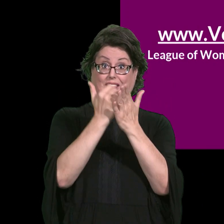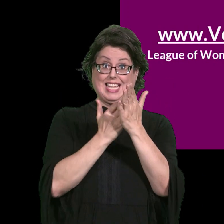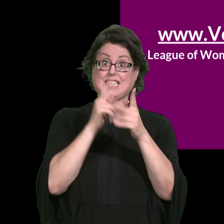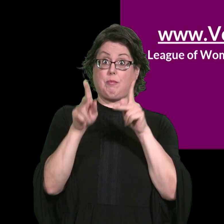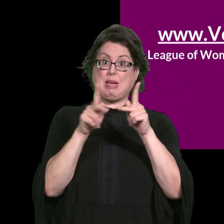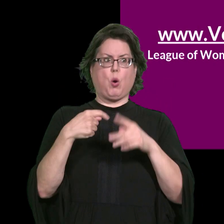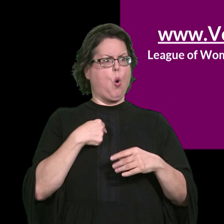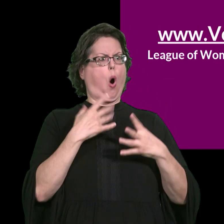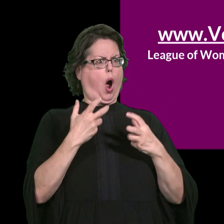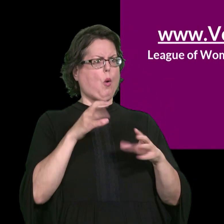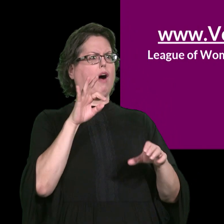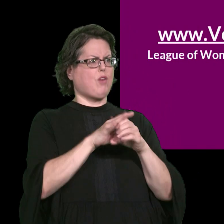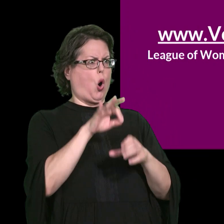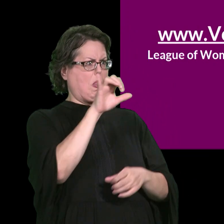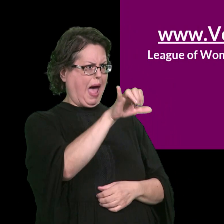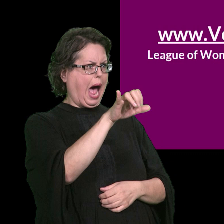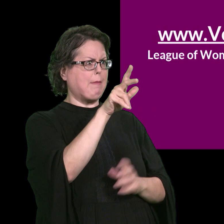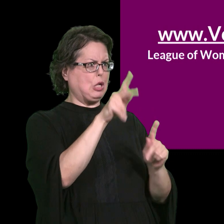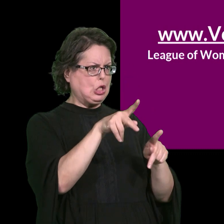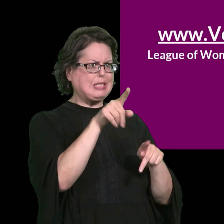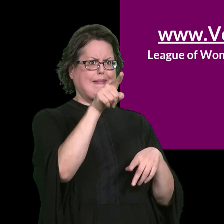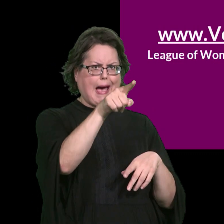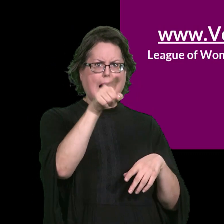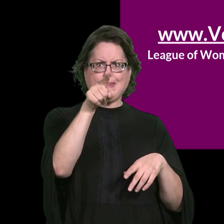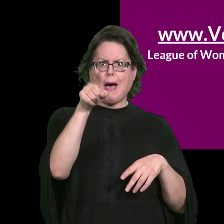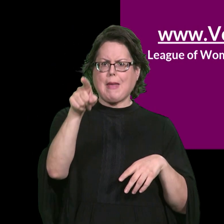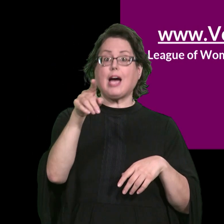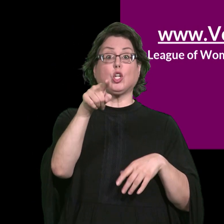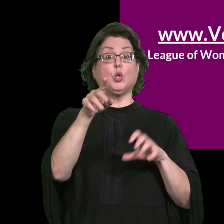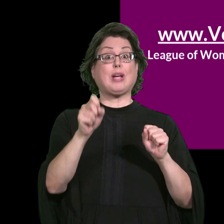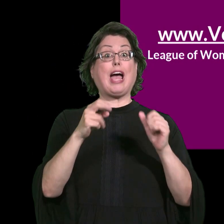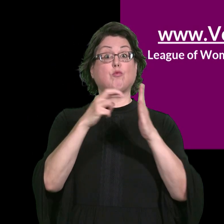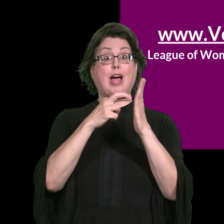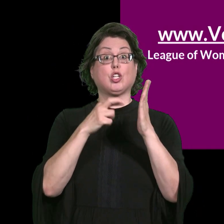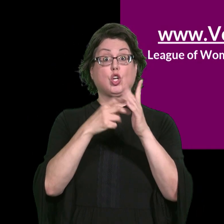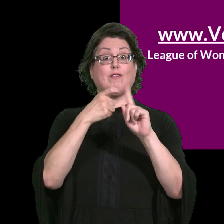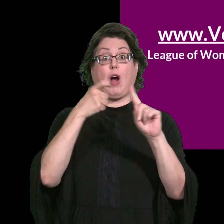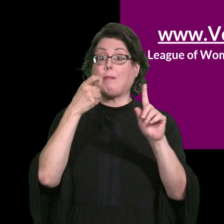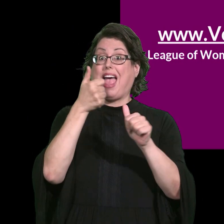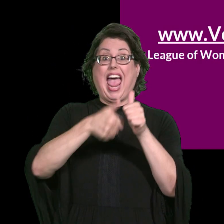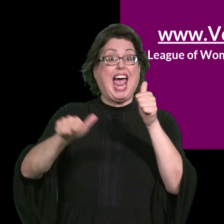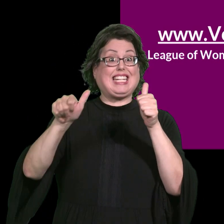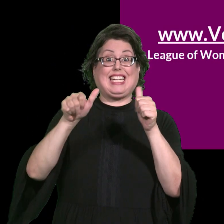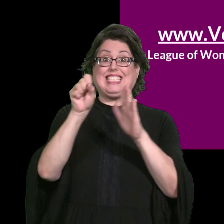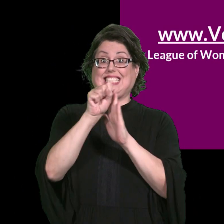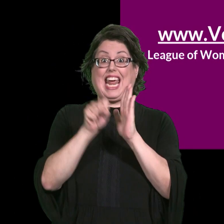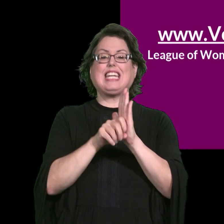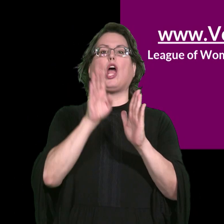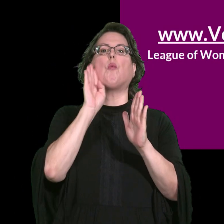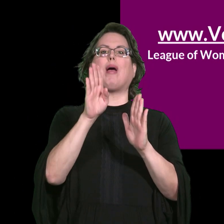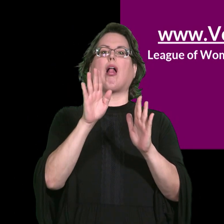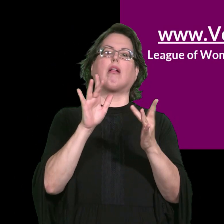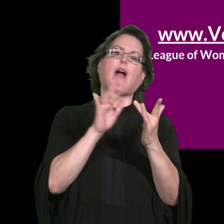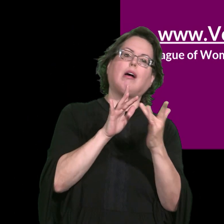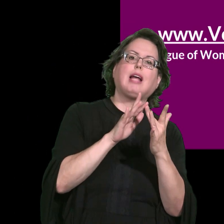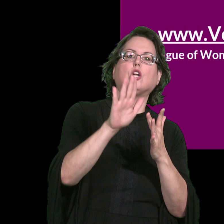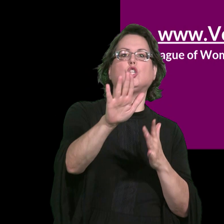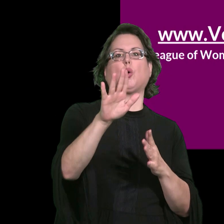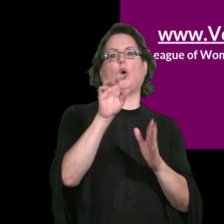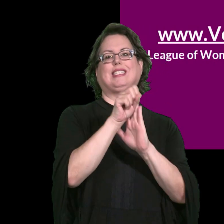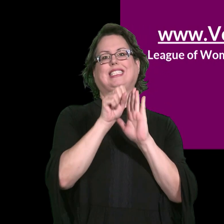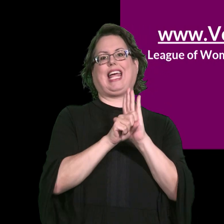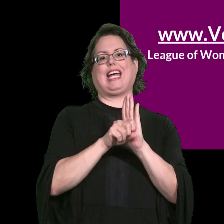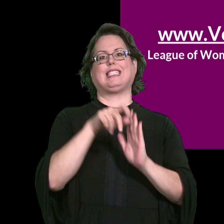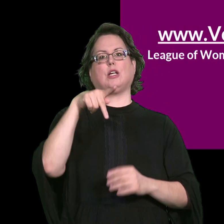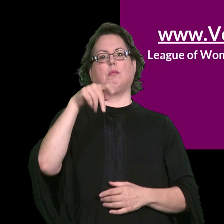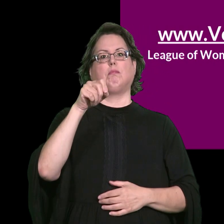for. You can register if you are from any state, and it is routed to your state's voter portal. You